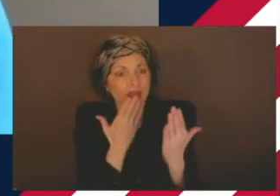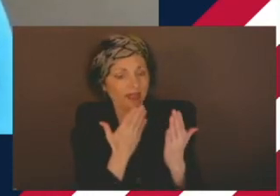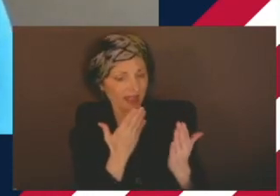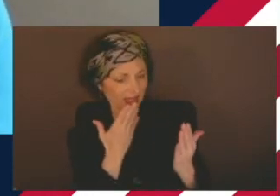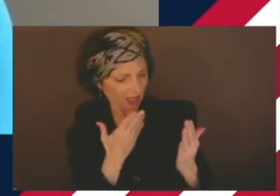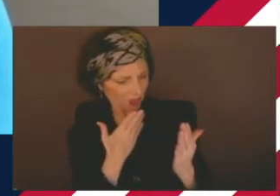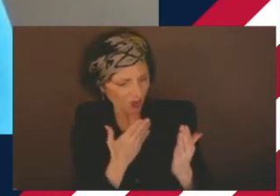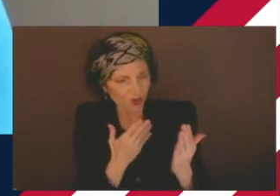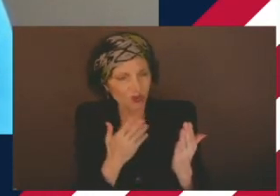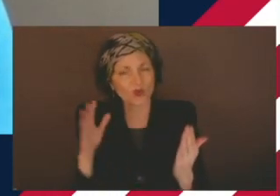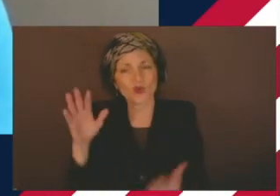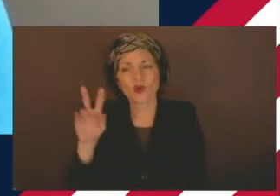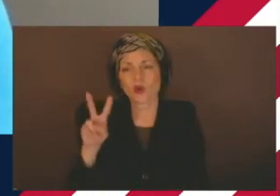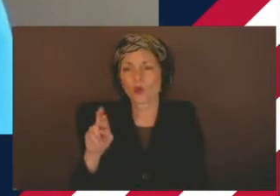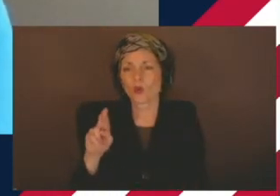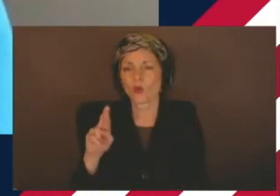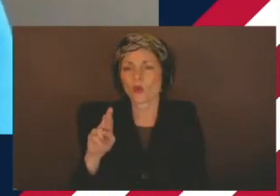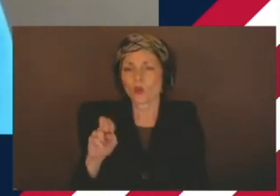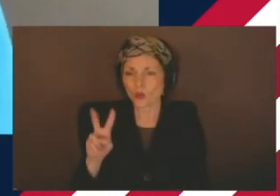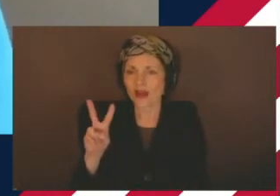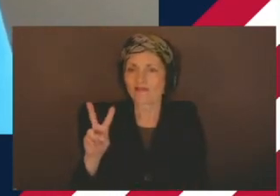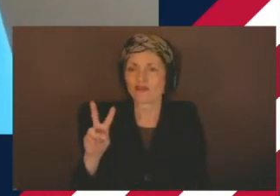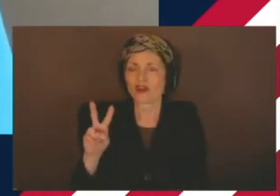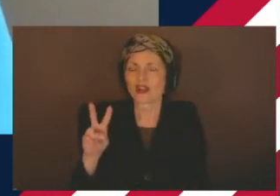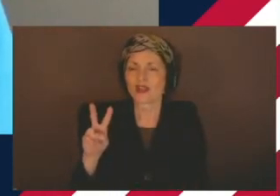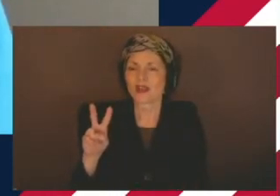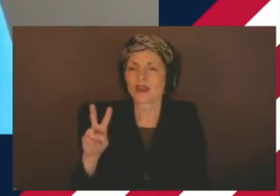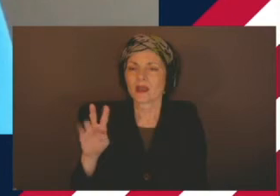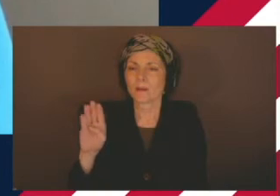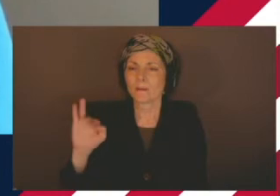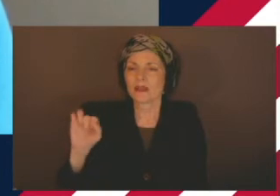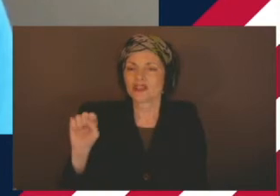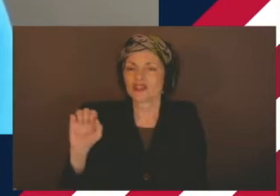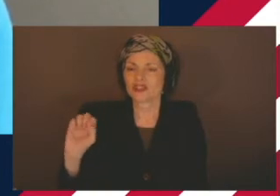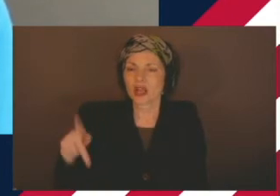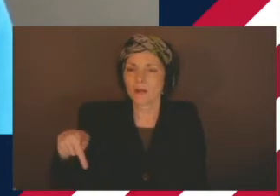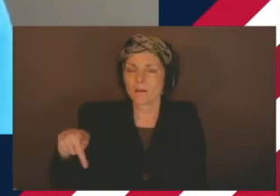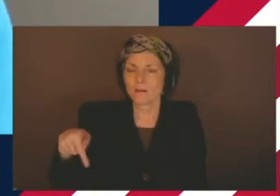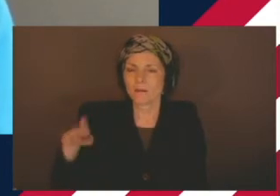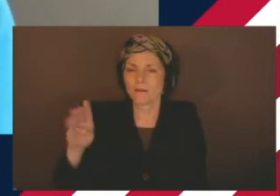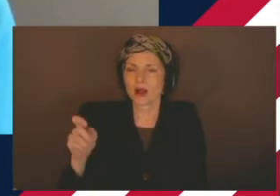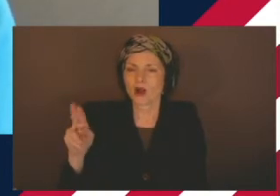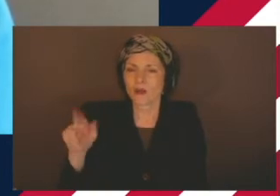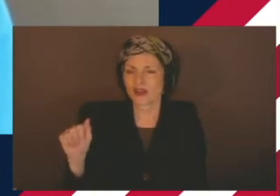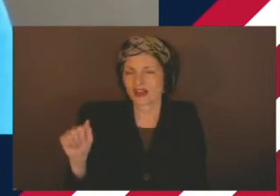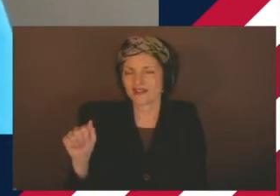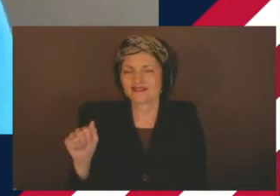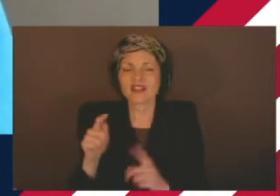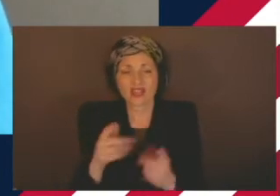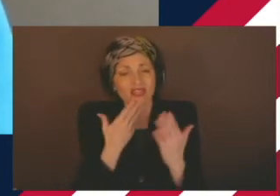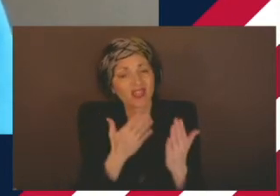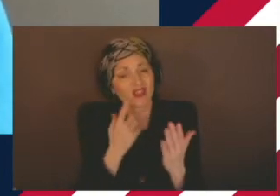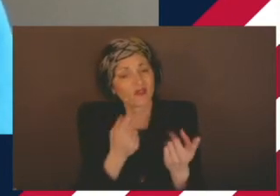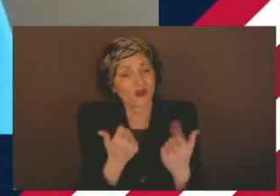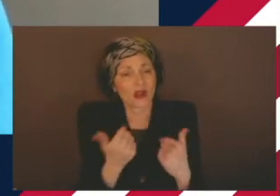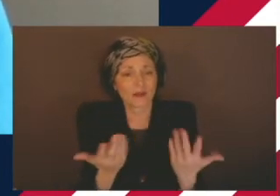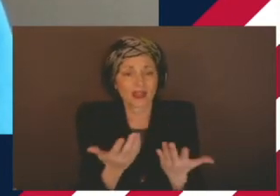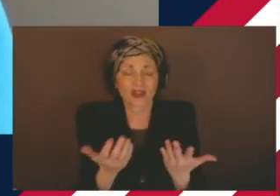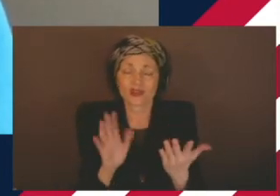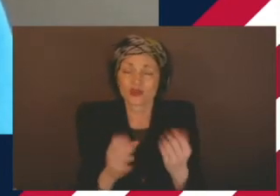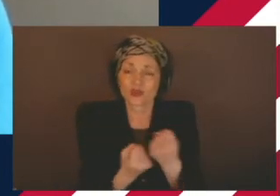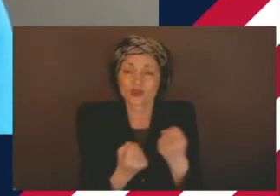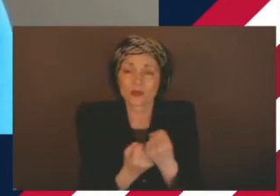Reverend Bishop Barber. Thank you for being here. Thank you for your support of the work we're trying to do in Congress to